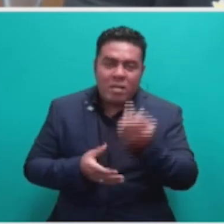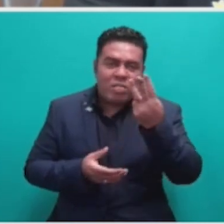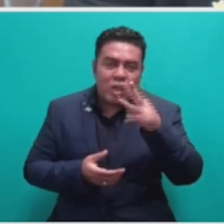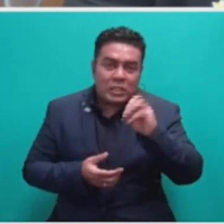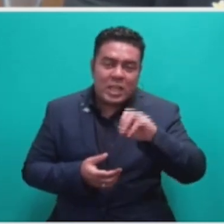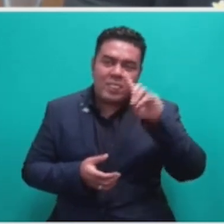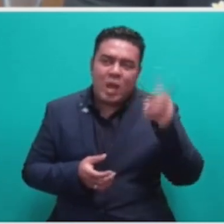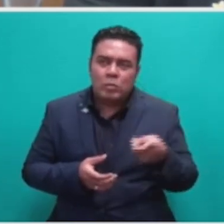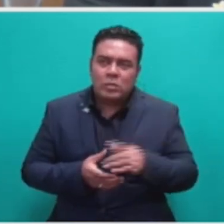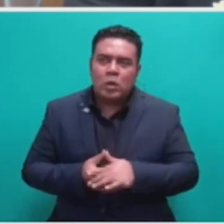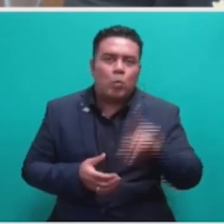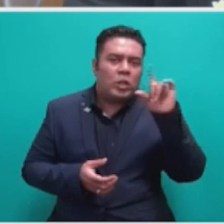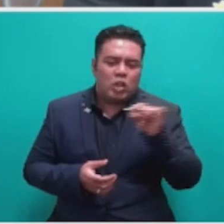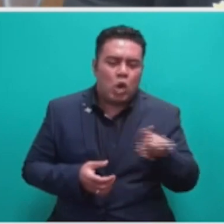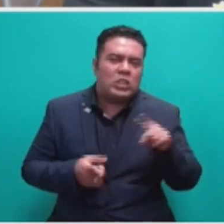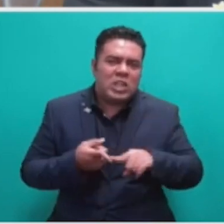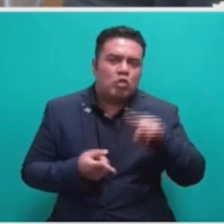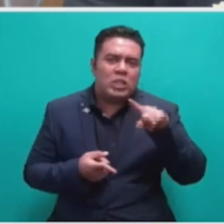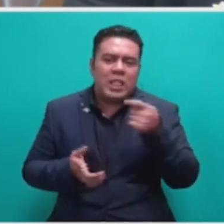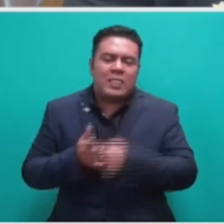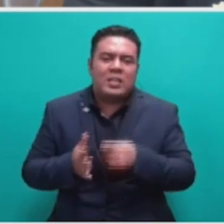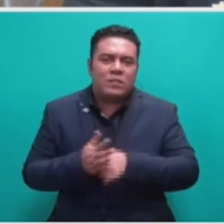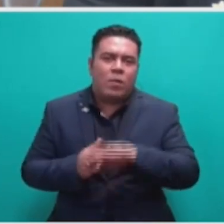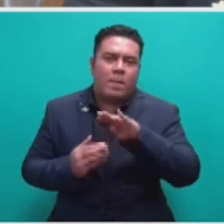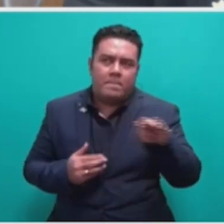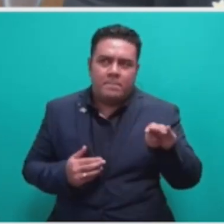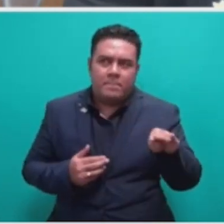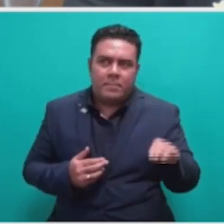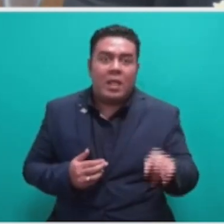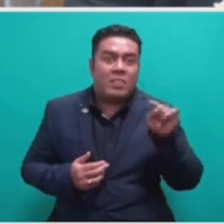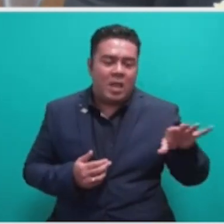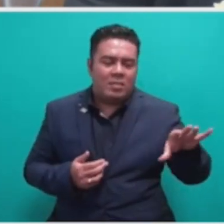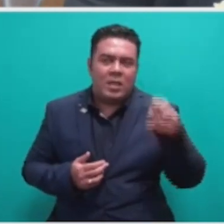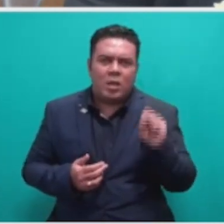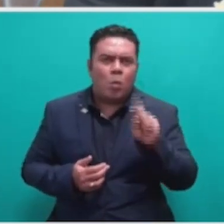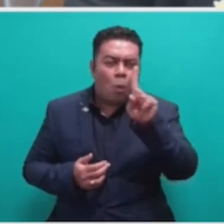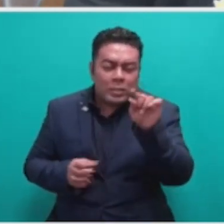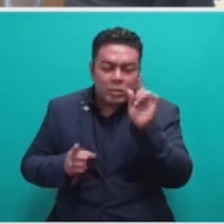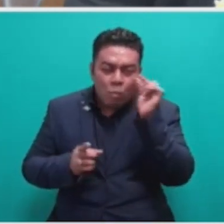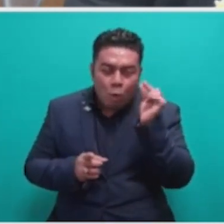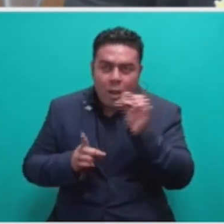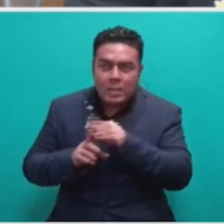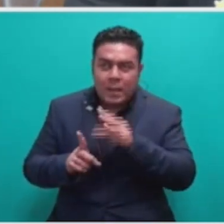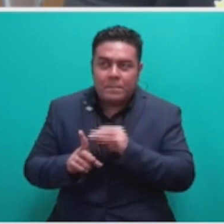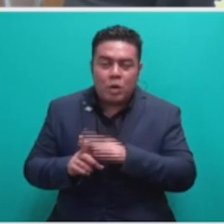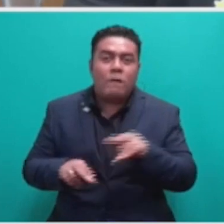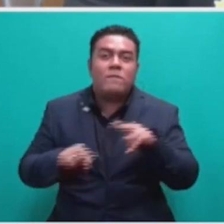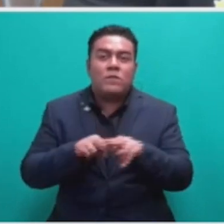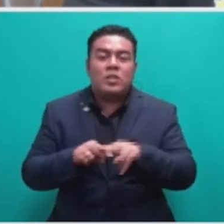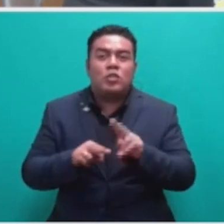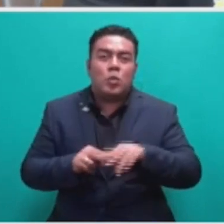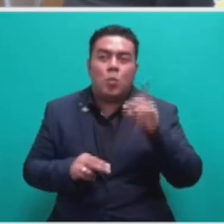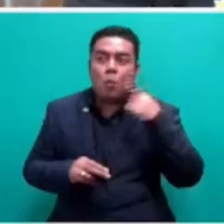30,000, we did not increase the tax. They are taking one little example of Fiji water and saying, oh, the tax